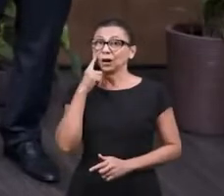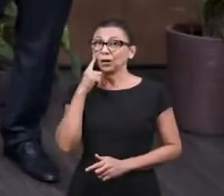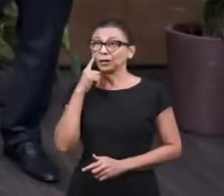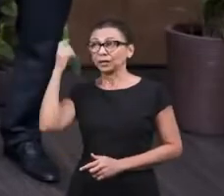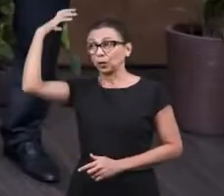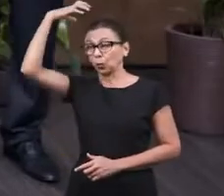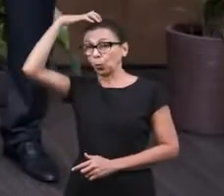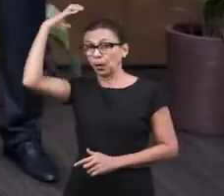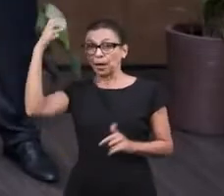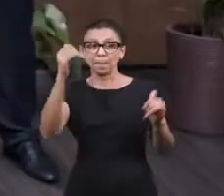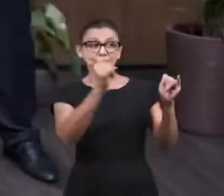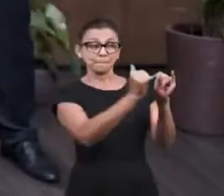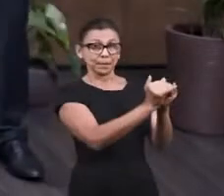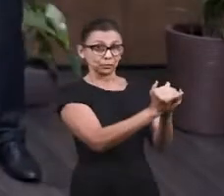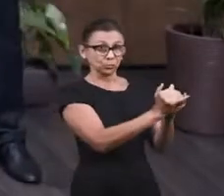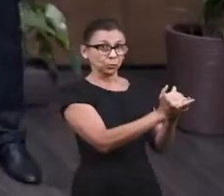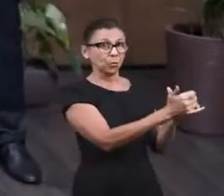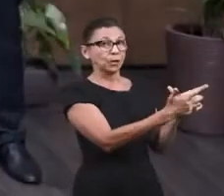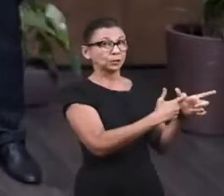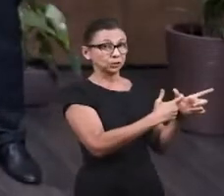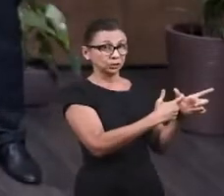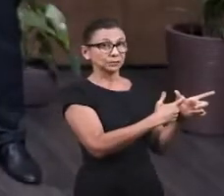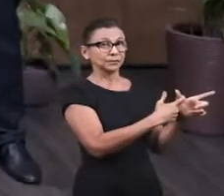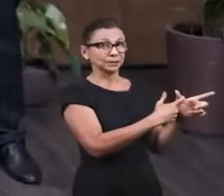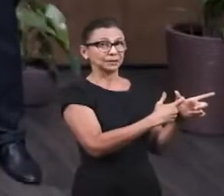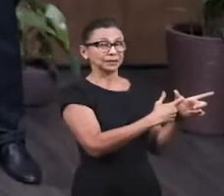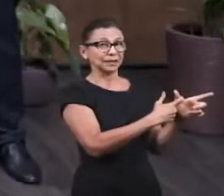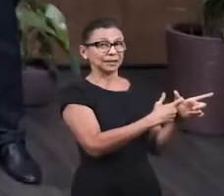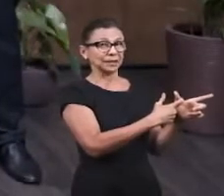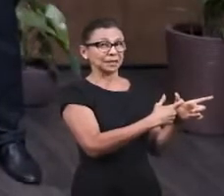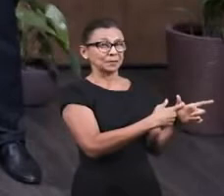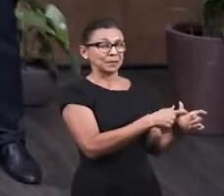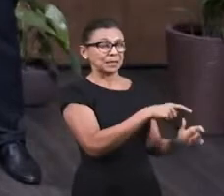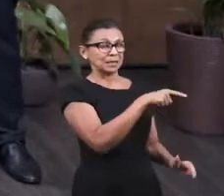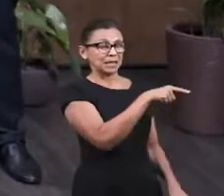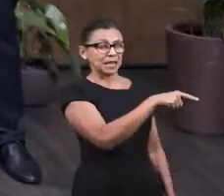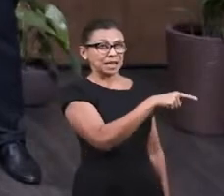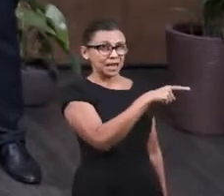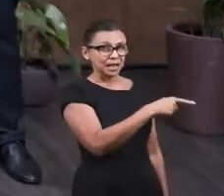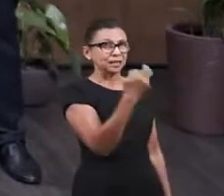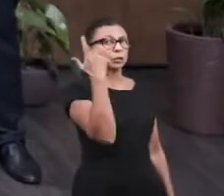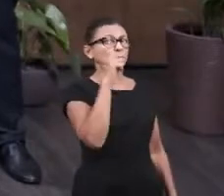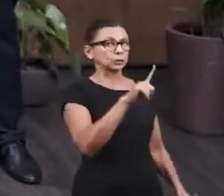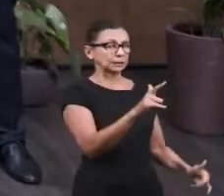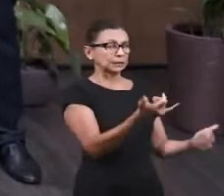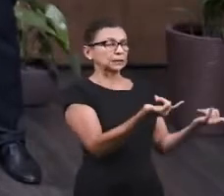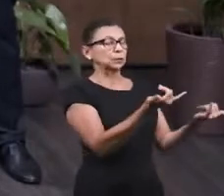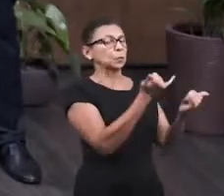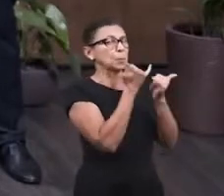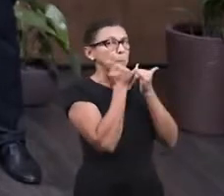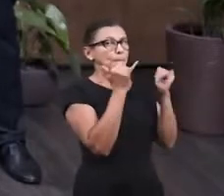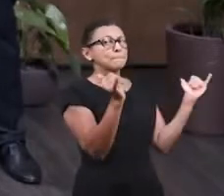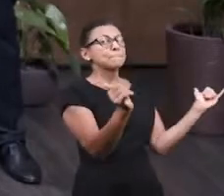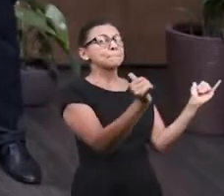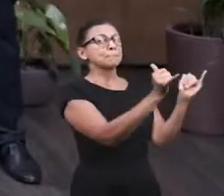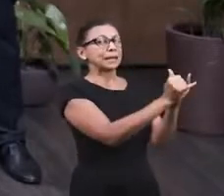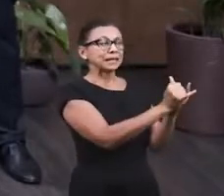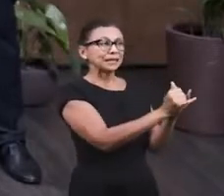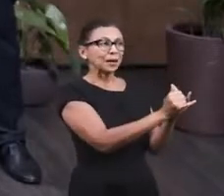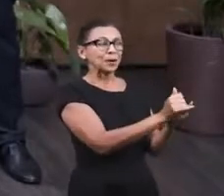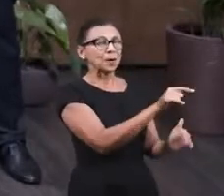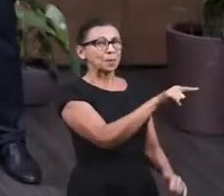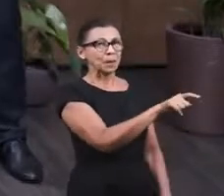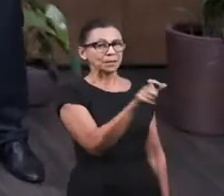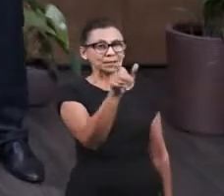been forgiven by the king. So truly, he had been forgiven by the king, but he himself